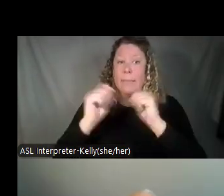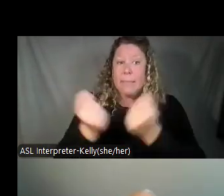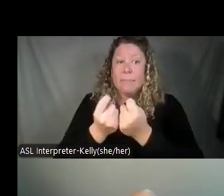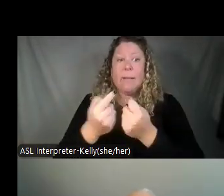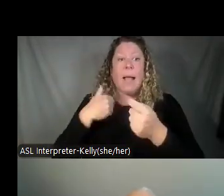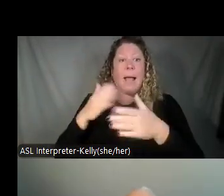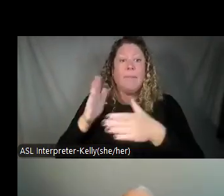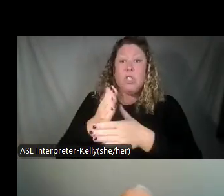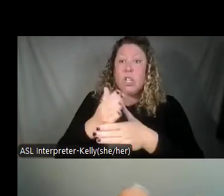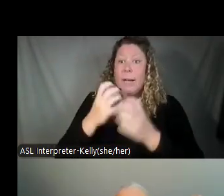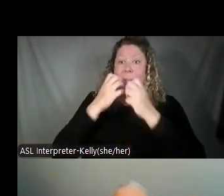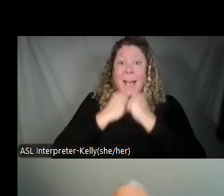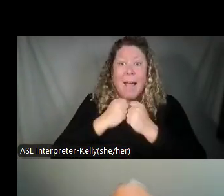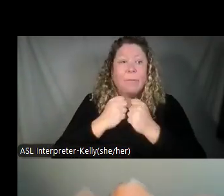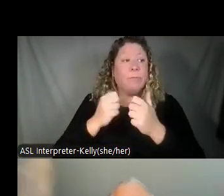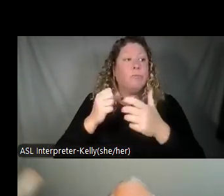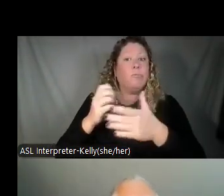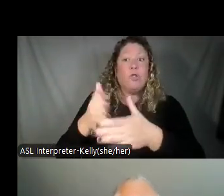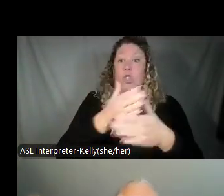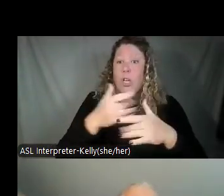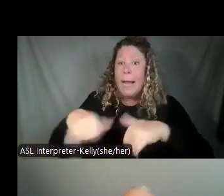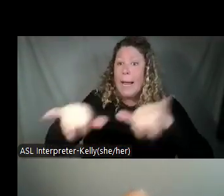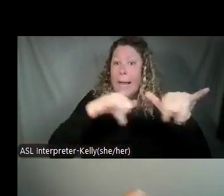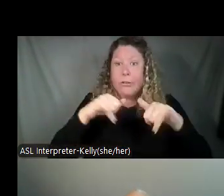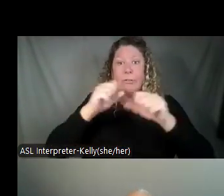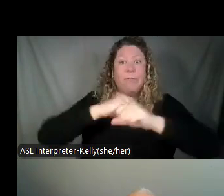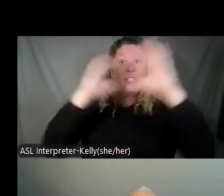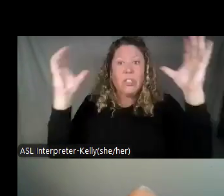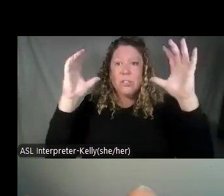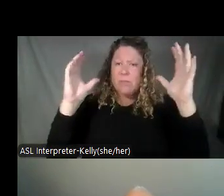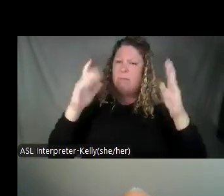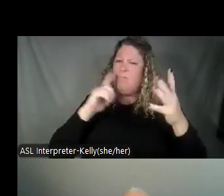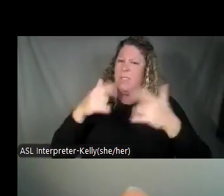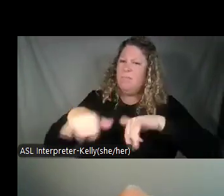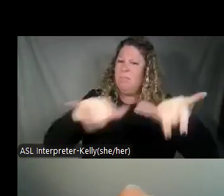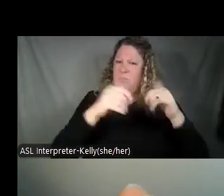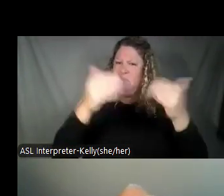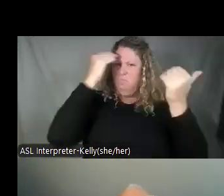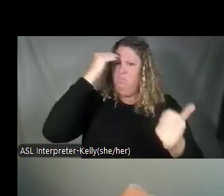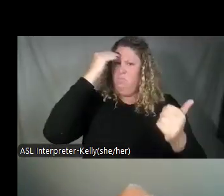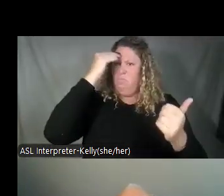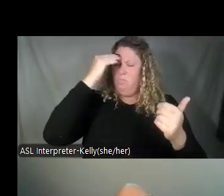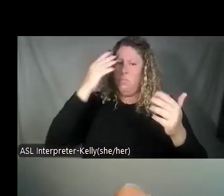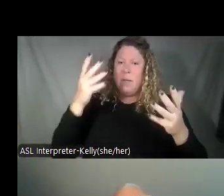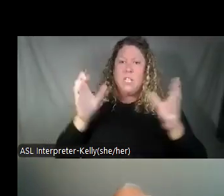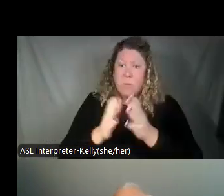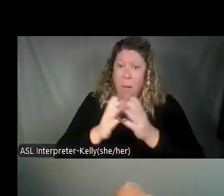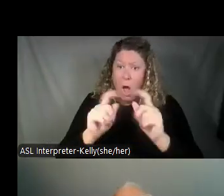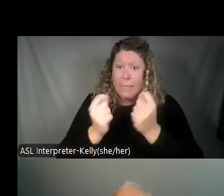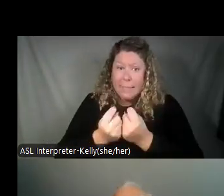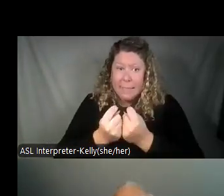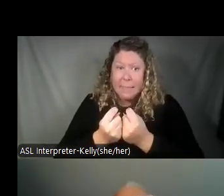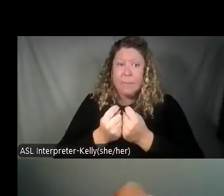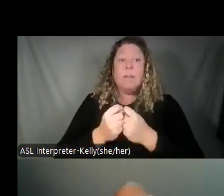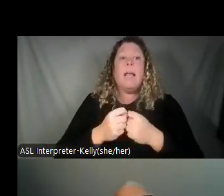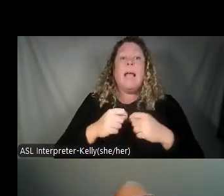purpose, or really they're all on the same page. Again, there's a small team and a defined team space.